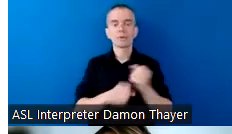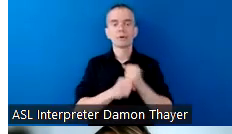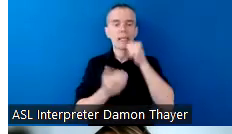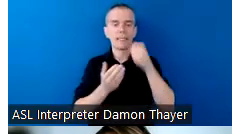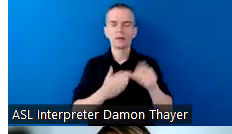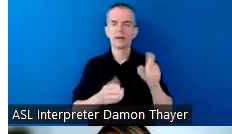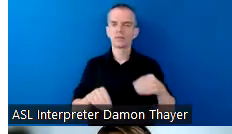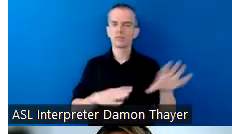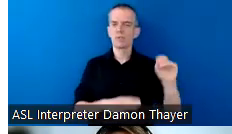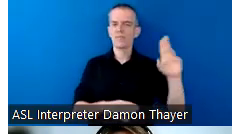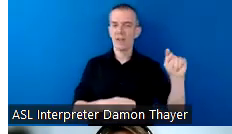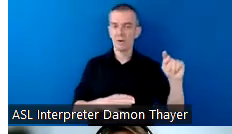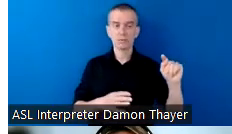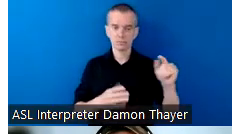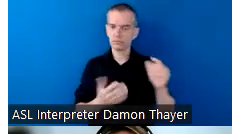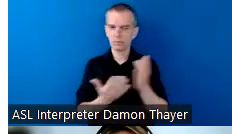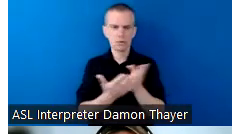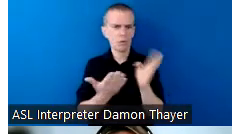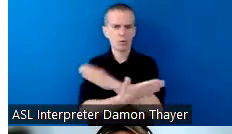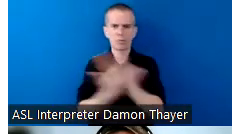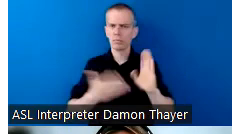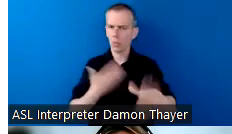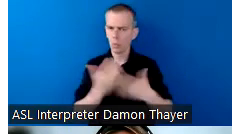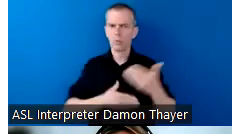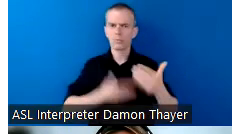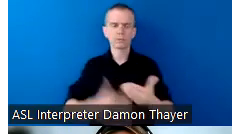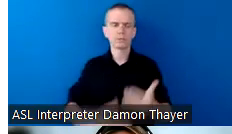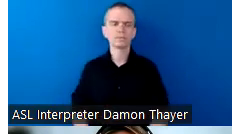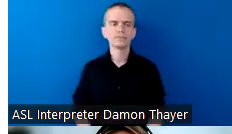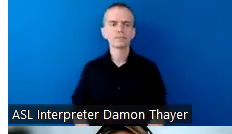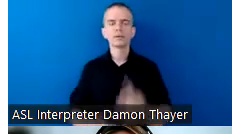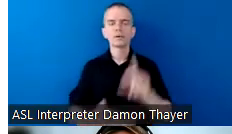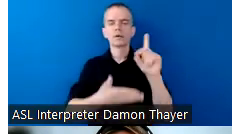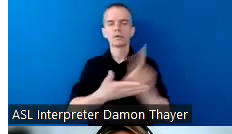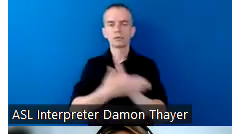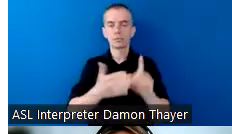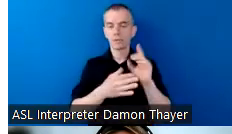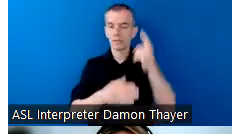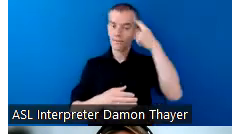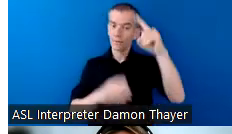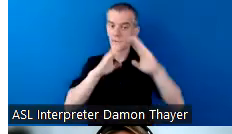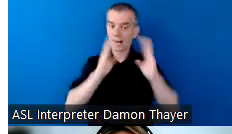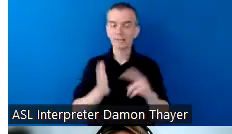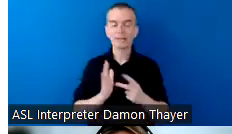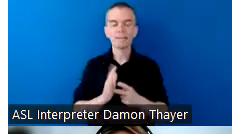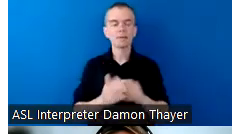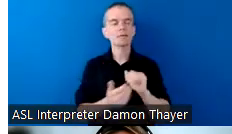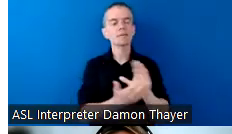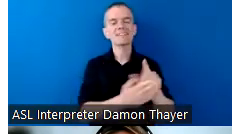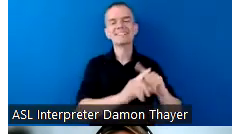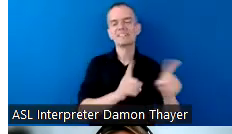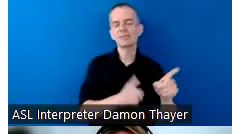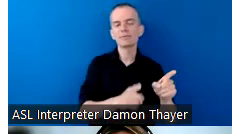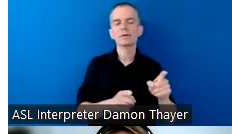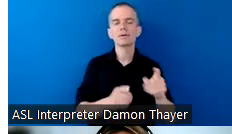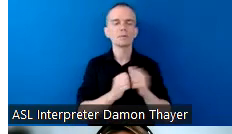out. Next slide. And discrimination in housing is treating a person differently in any housing